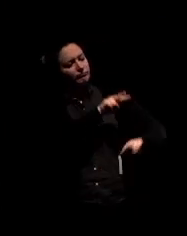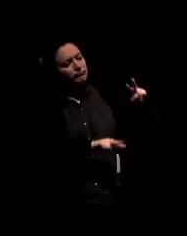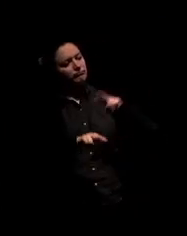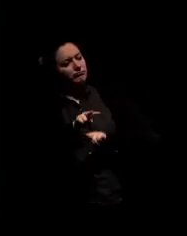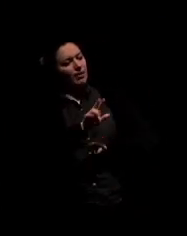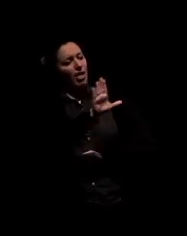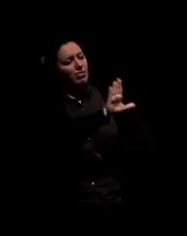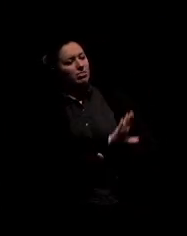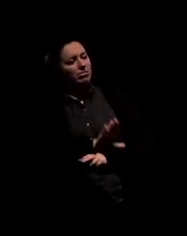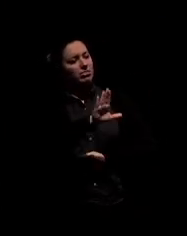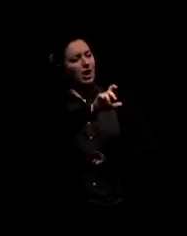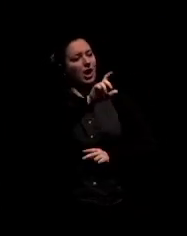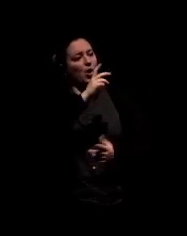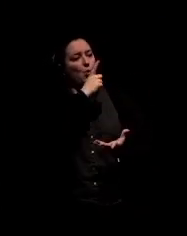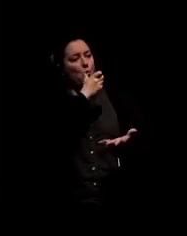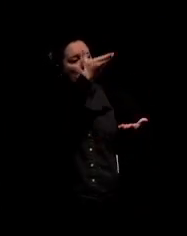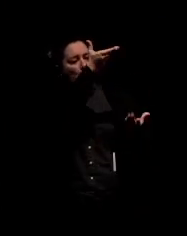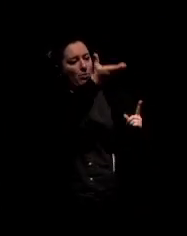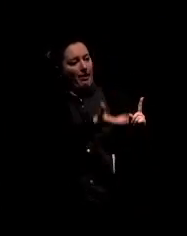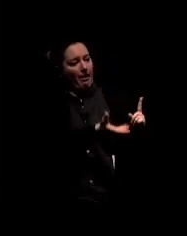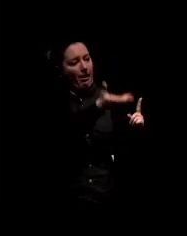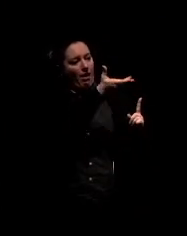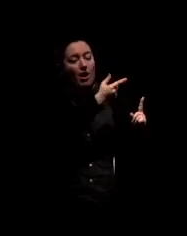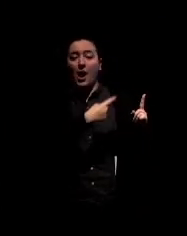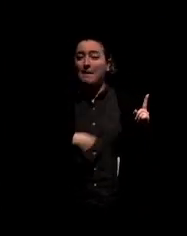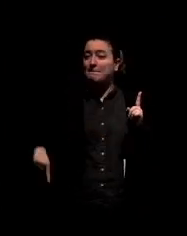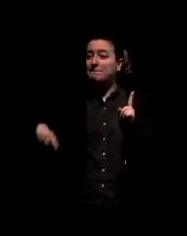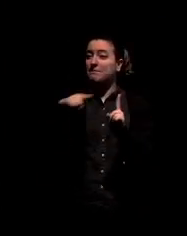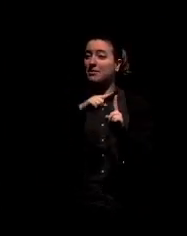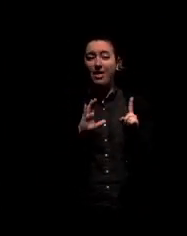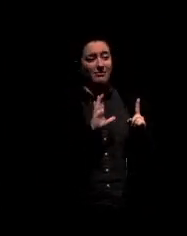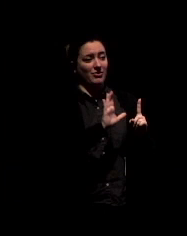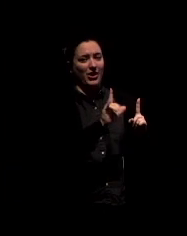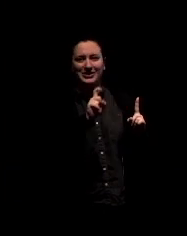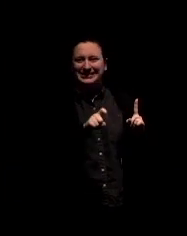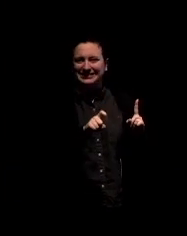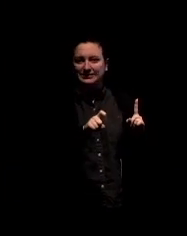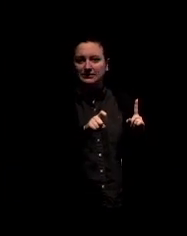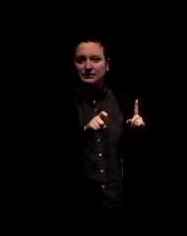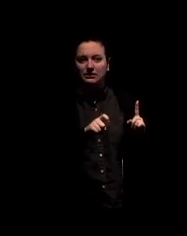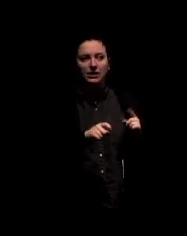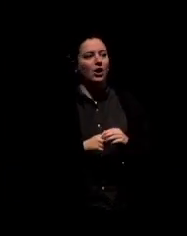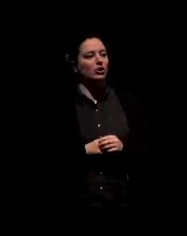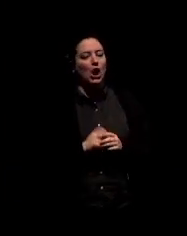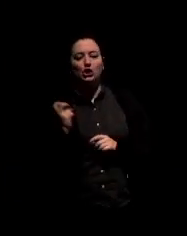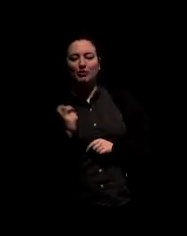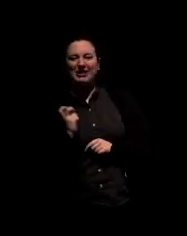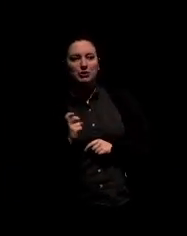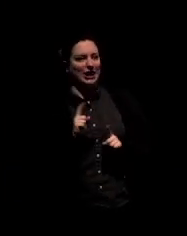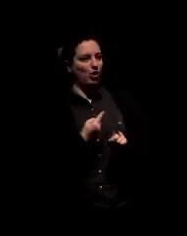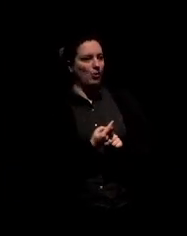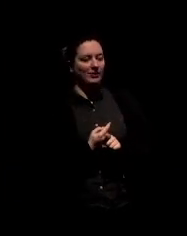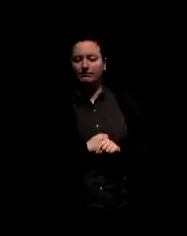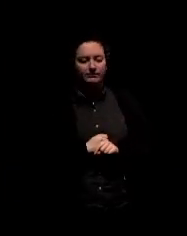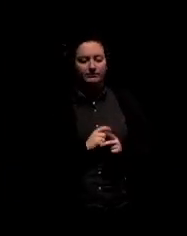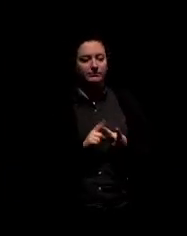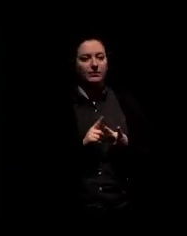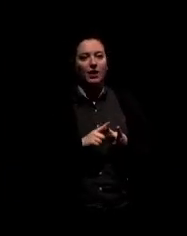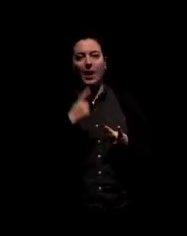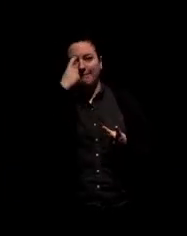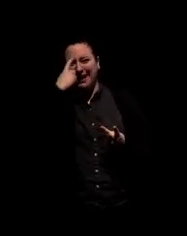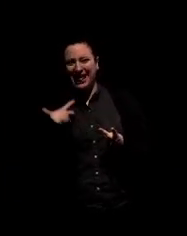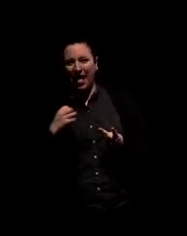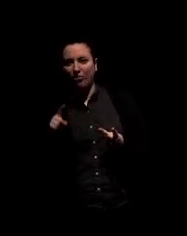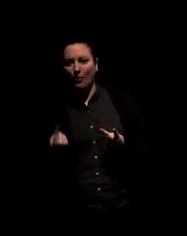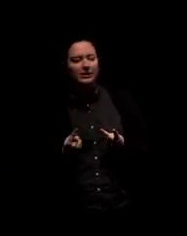healthcare needs, not just through a lens of mental health care or transportation or insurance, but whatever door that they come in, they get